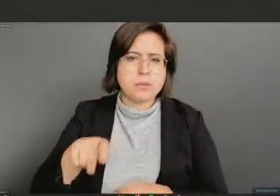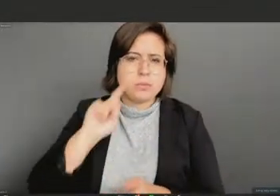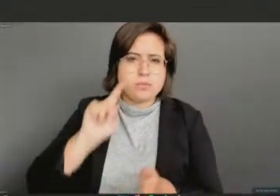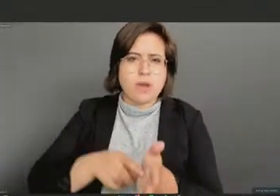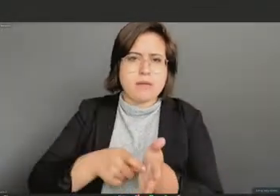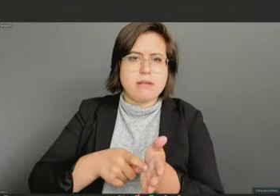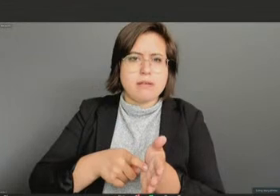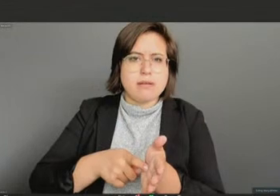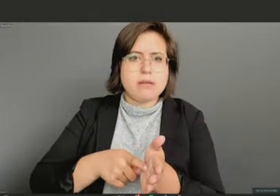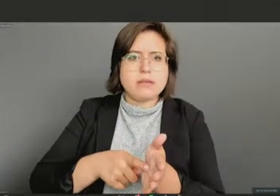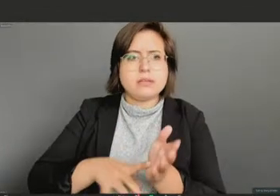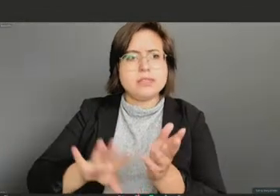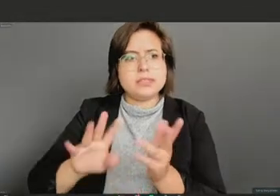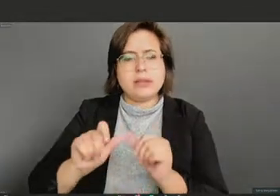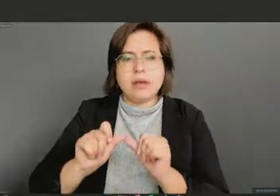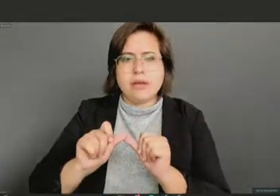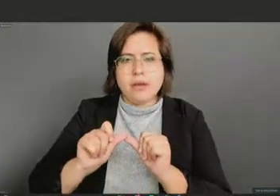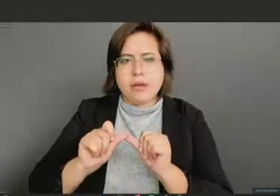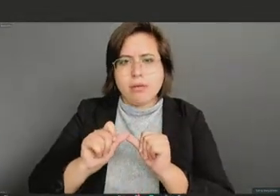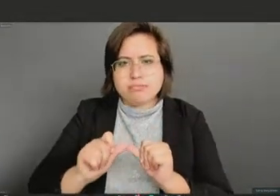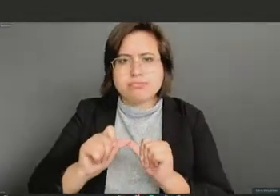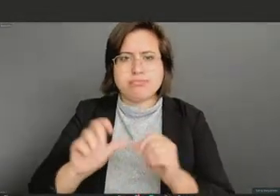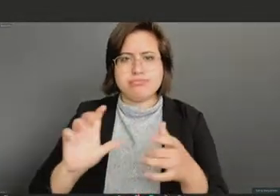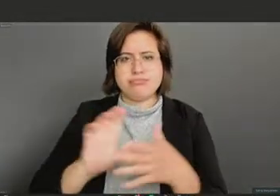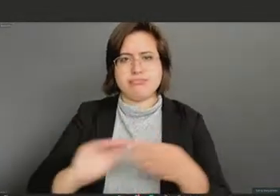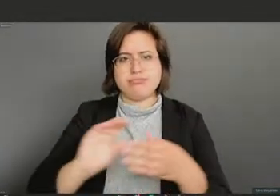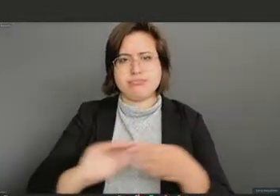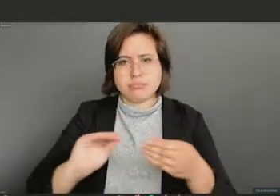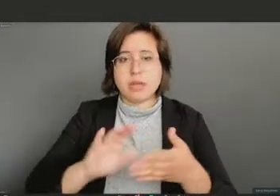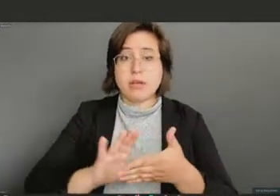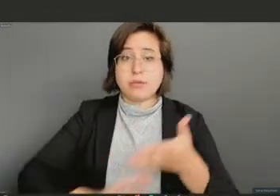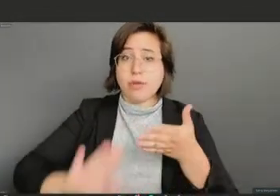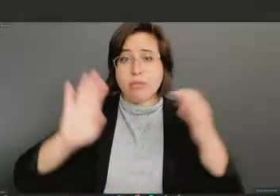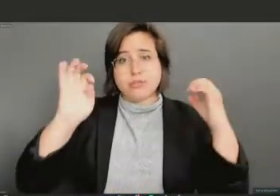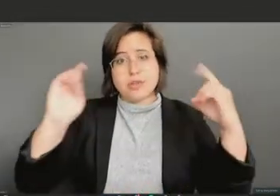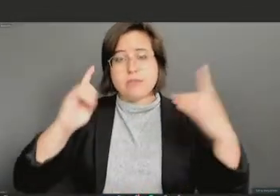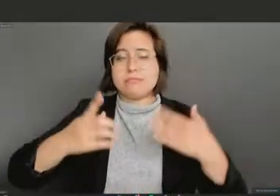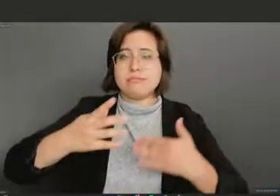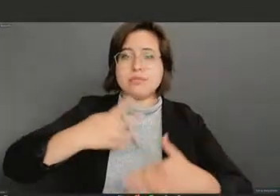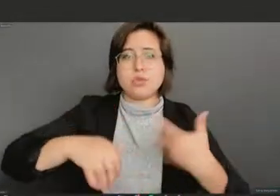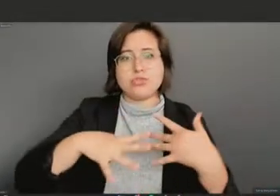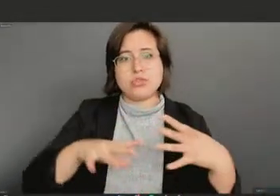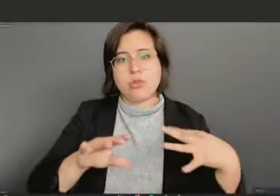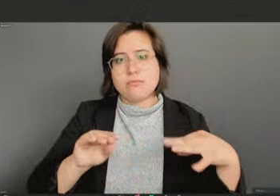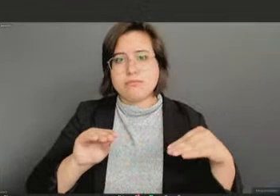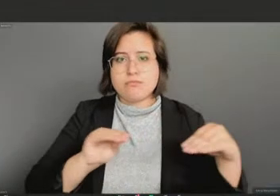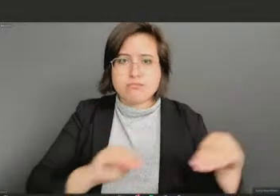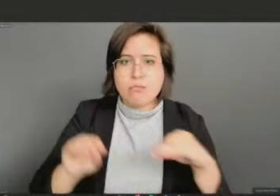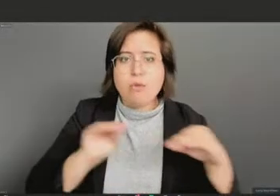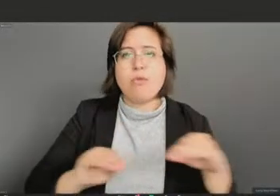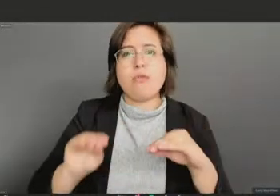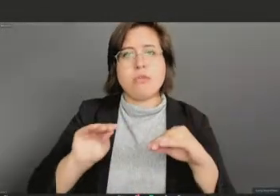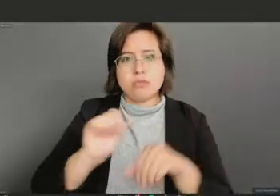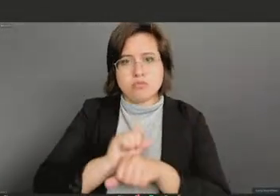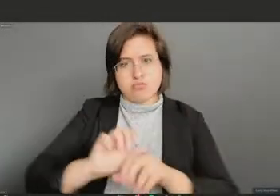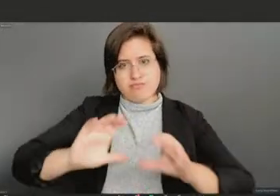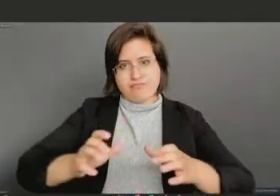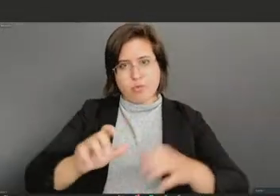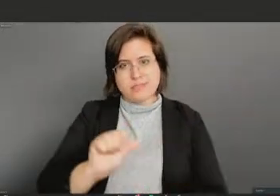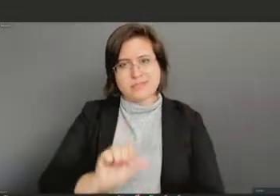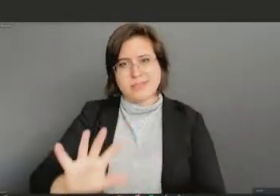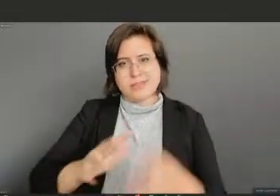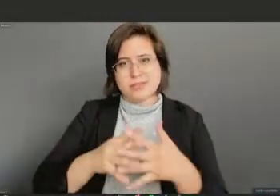recognize that the prevailing narrative of a college-educated, socially mobile workforce of Asian